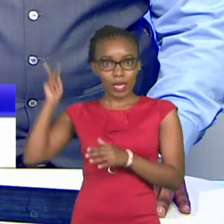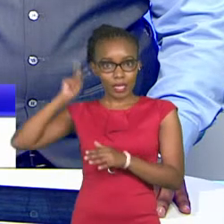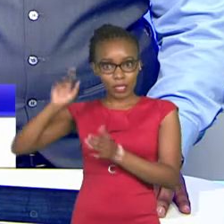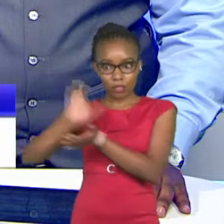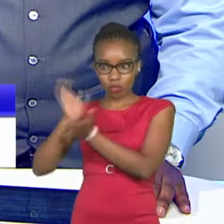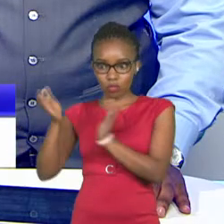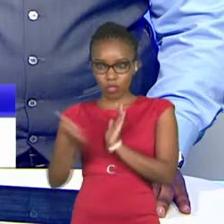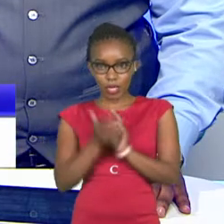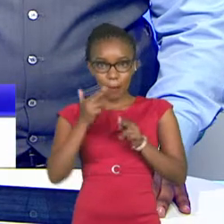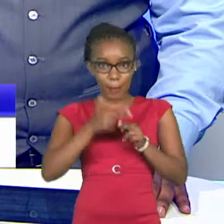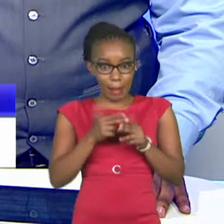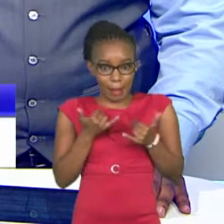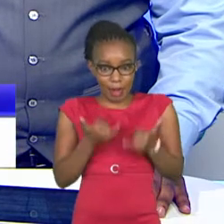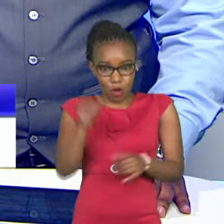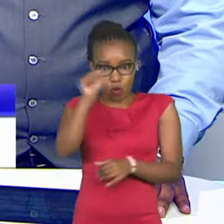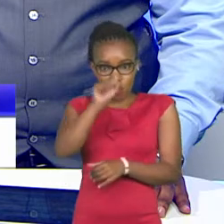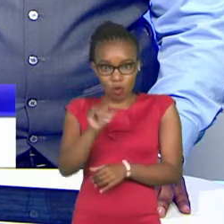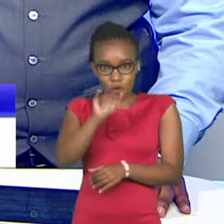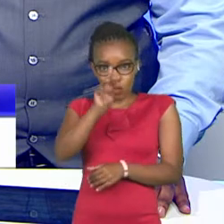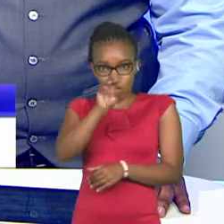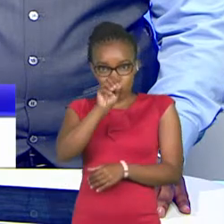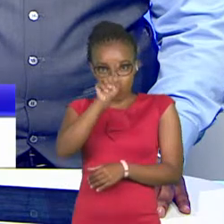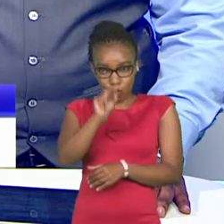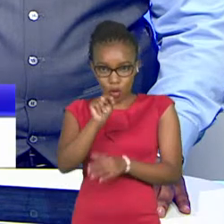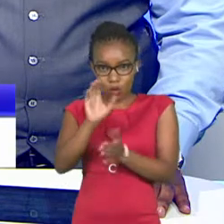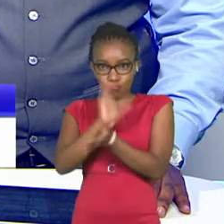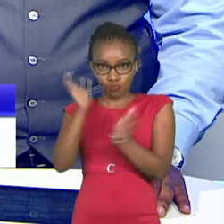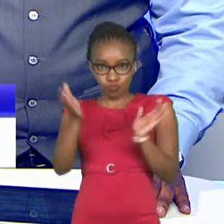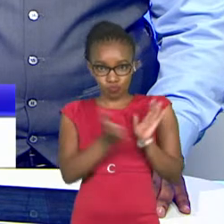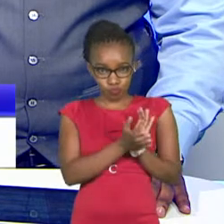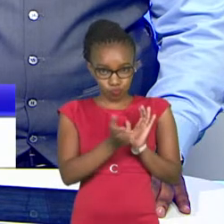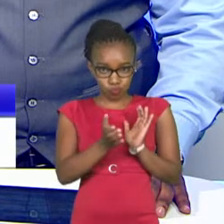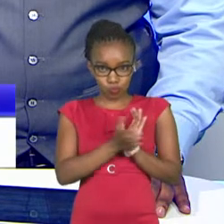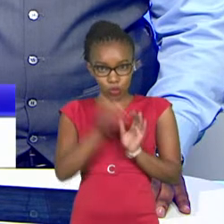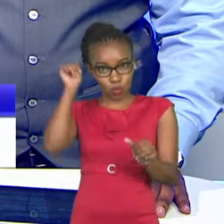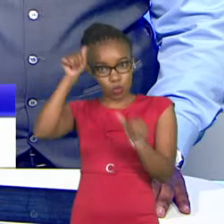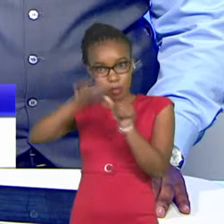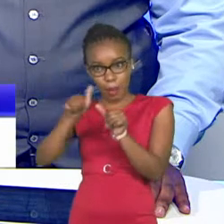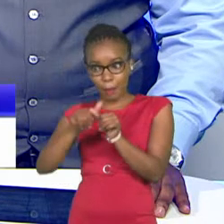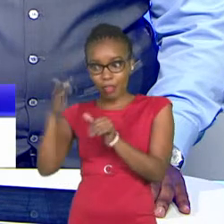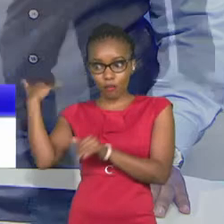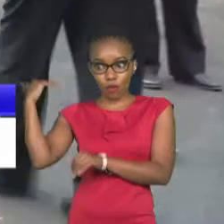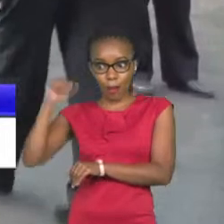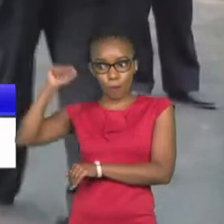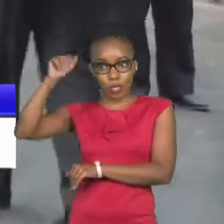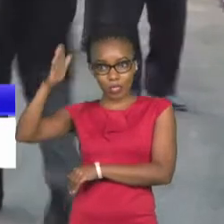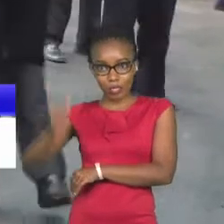Simeon Nyachai Stadium as a tribute to the former politician. Daniel Karioki reports.